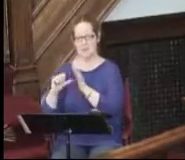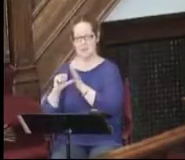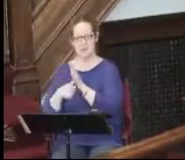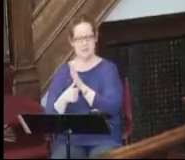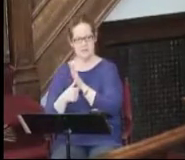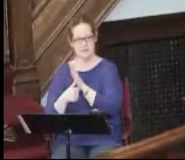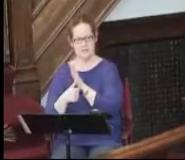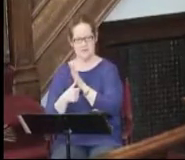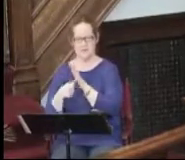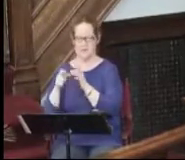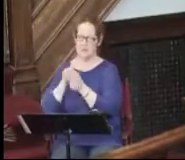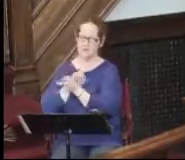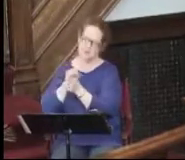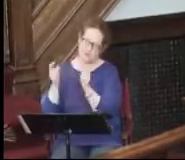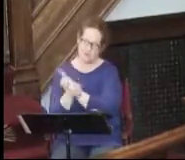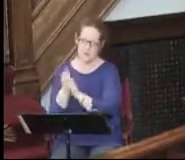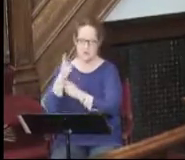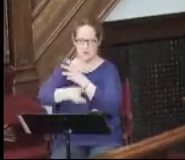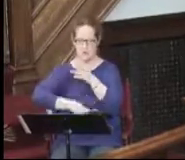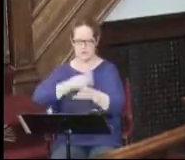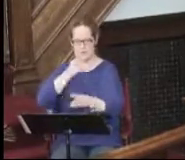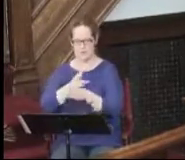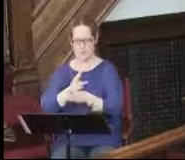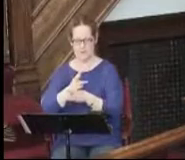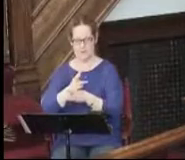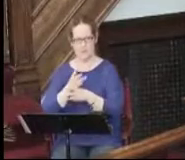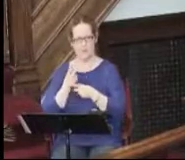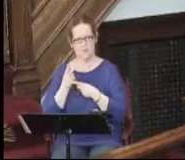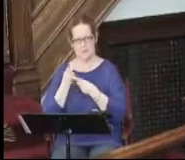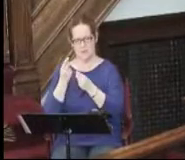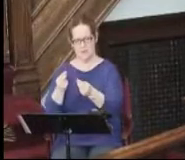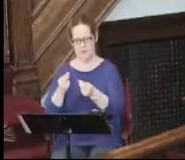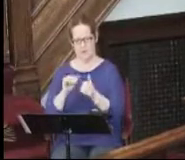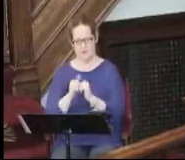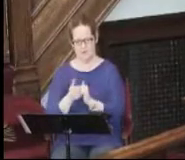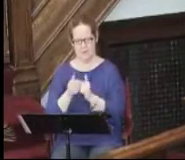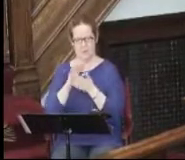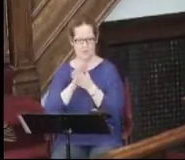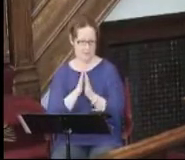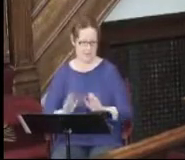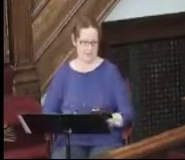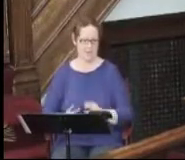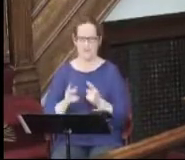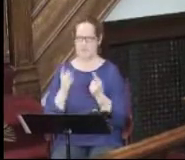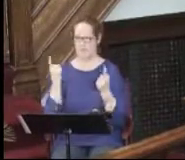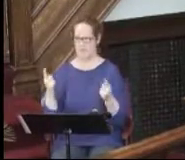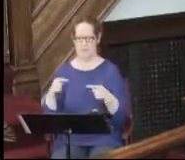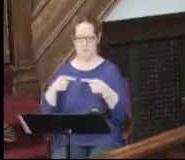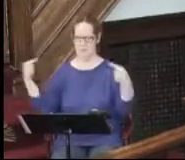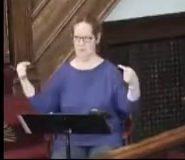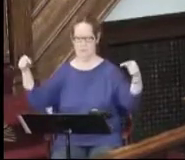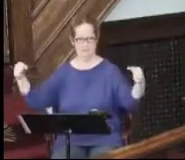a transformational world, but doing so through peace. So you have these two opposite